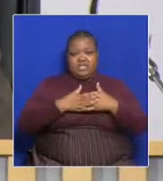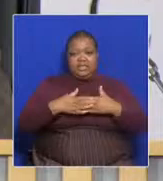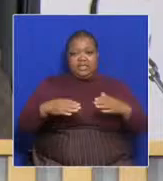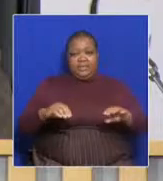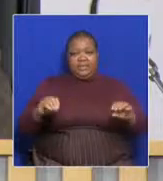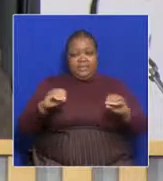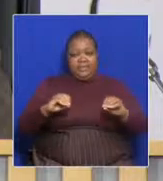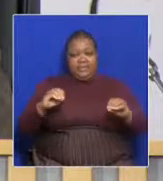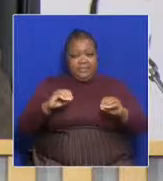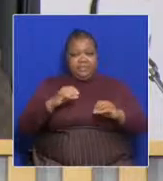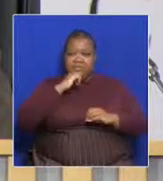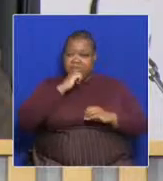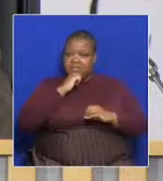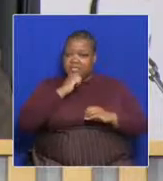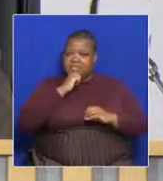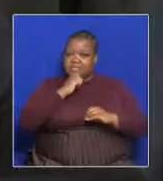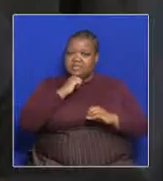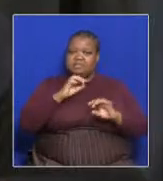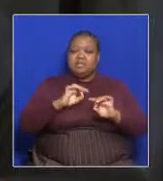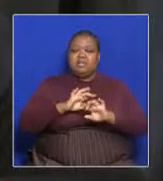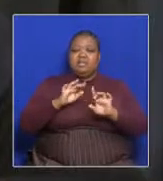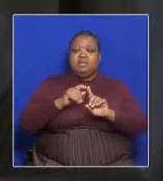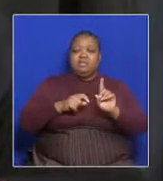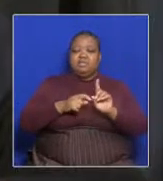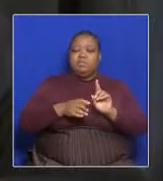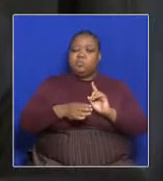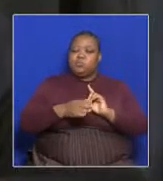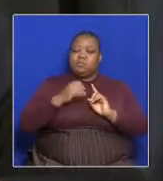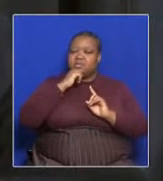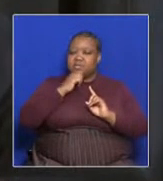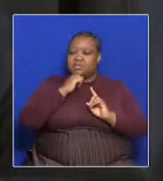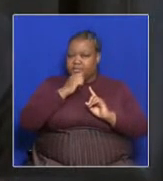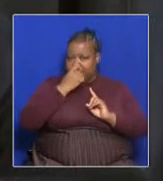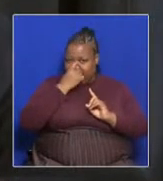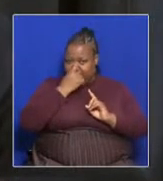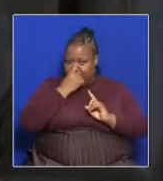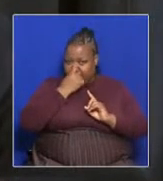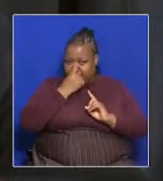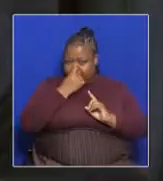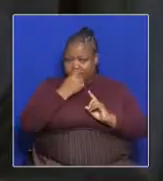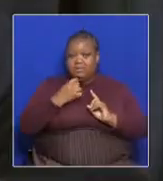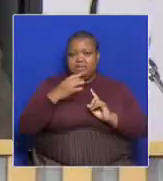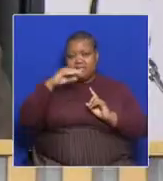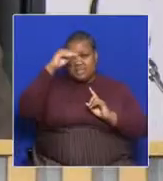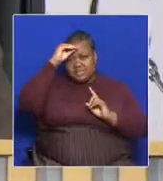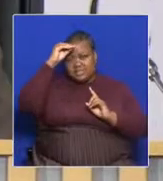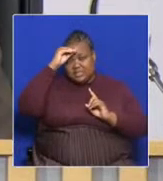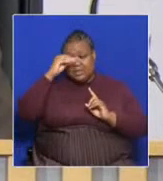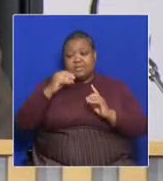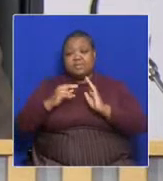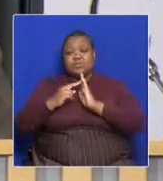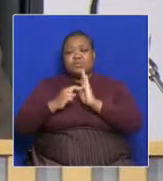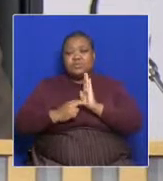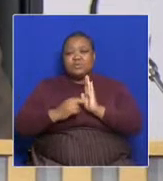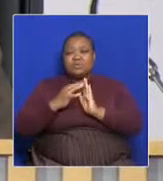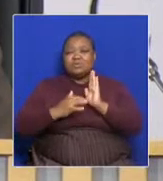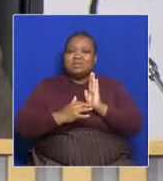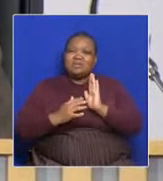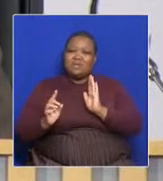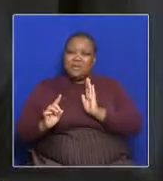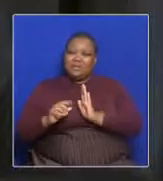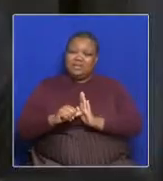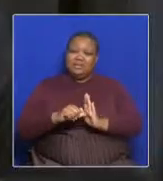the clearing agent is there. What matters is what are SAP's protocols. Yes. Right? That's really what matters. This was a